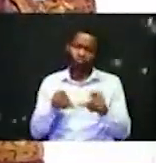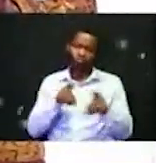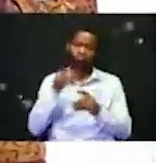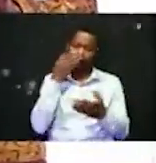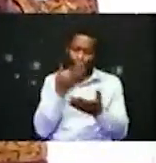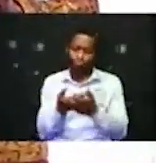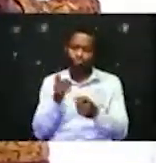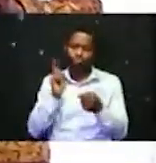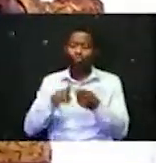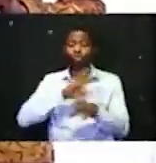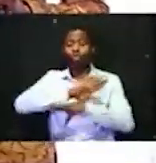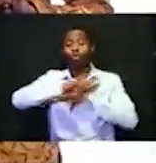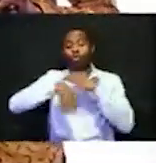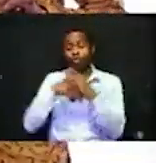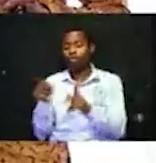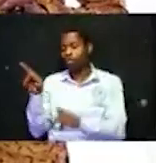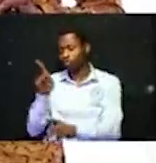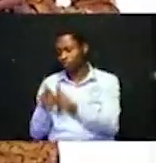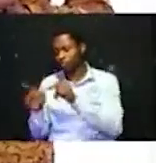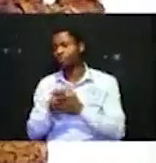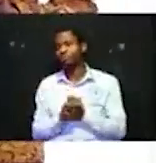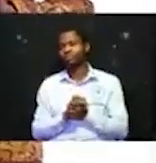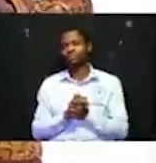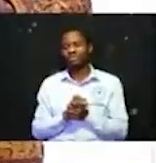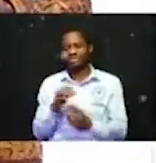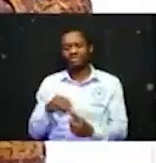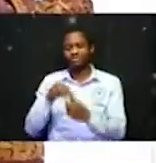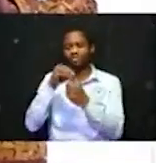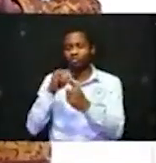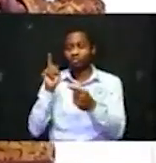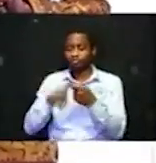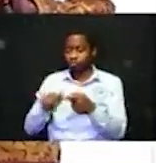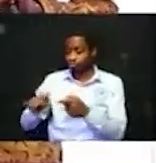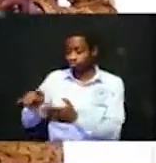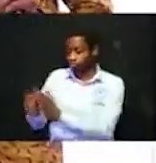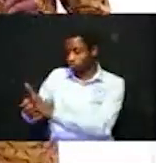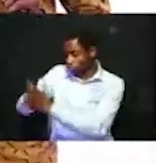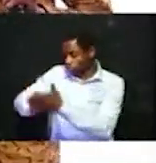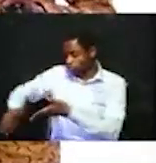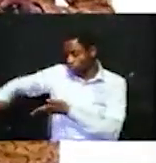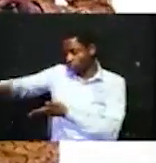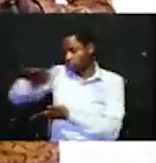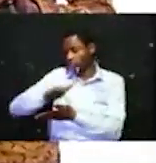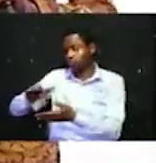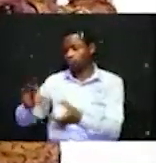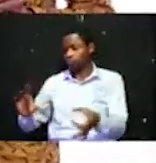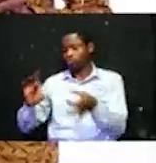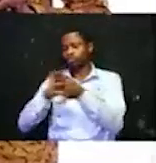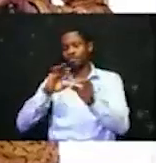all people, especially to those who belong to the family of believers. Enti yewo bra